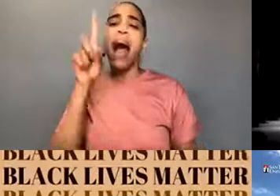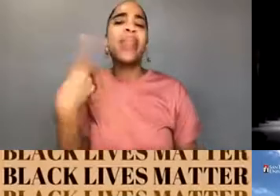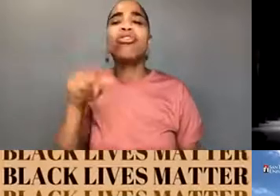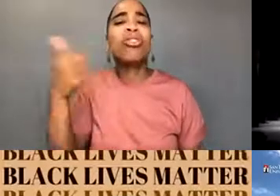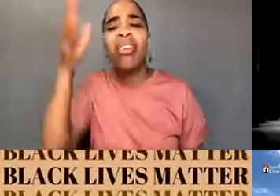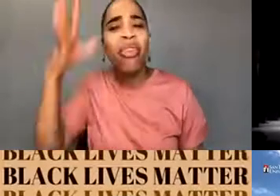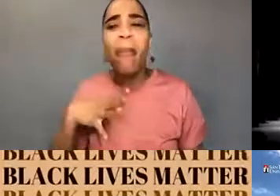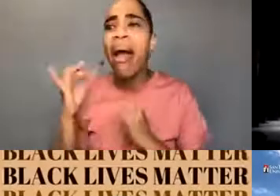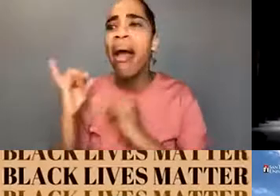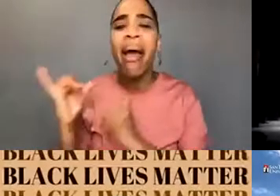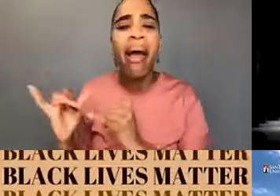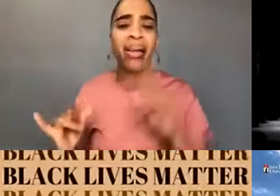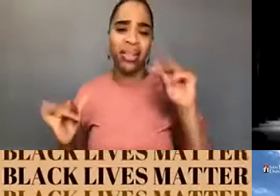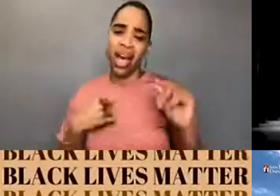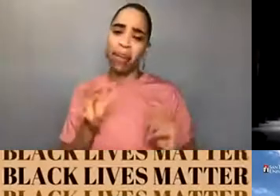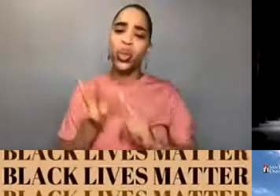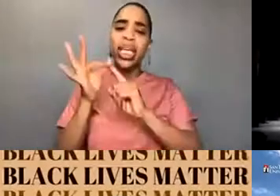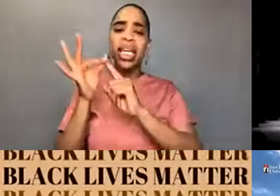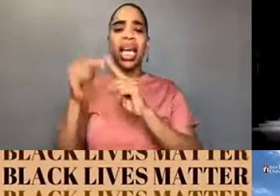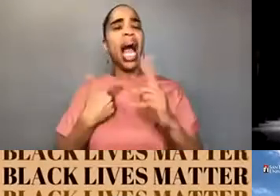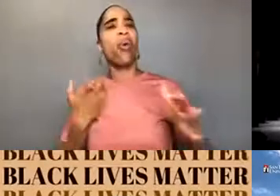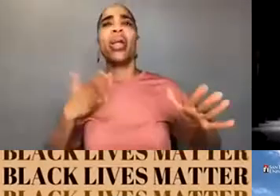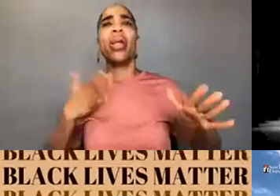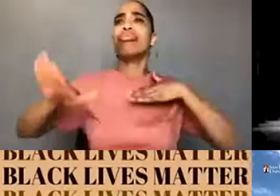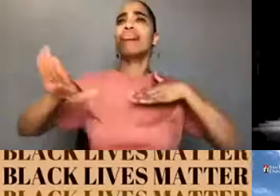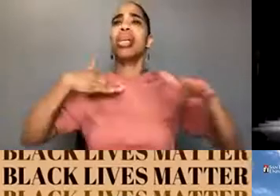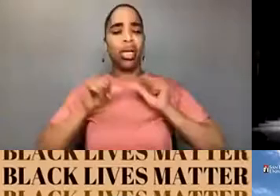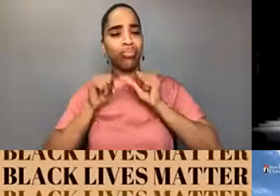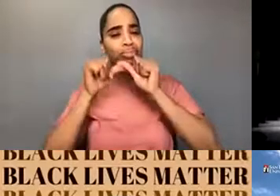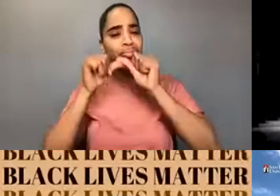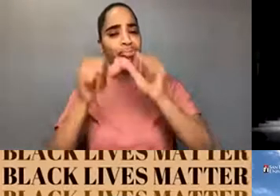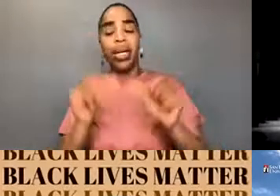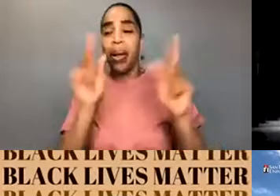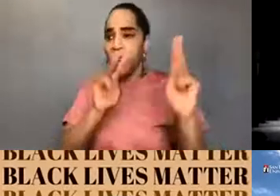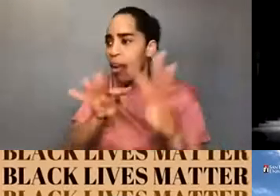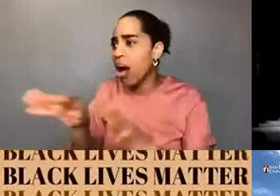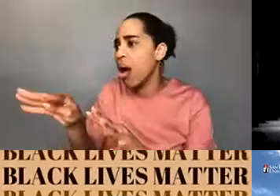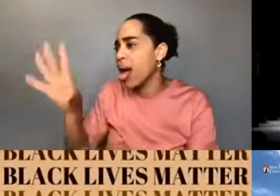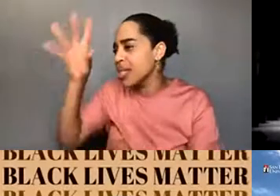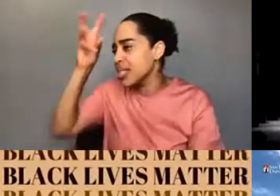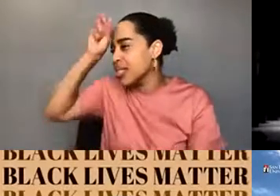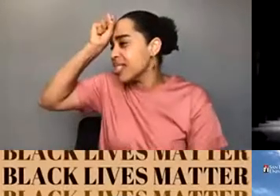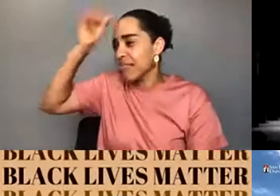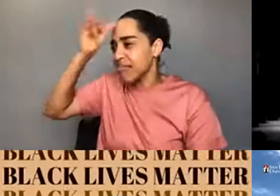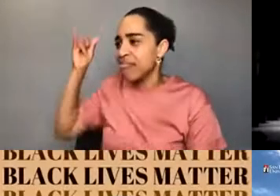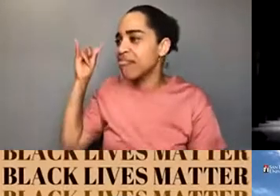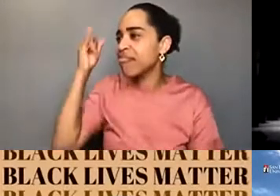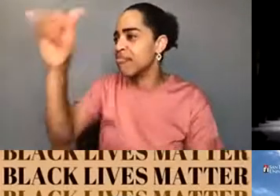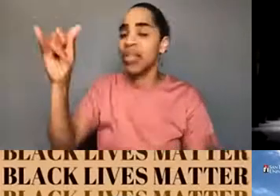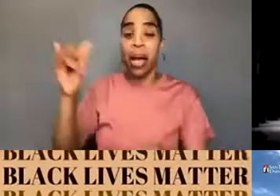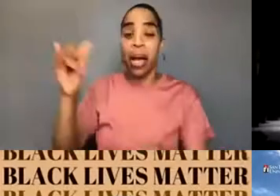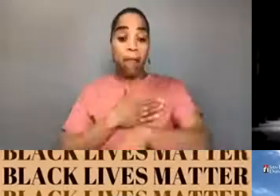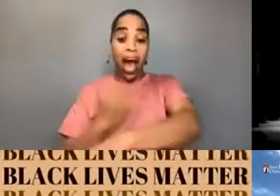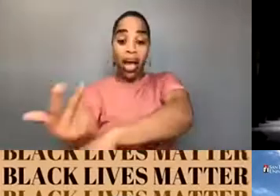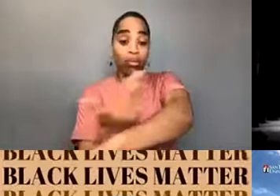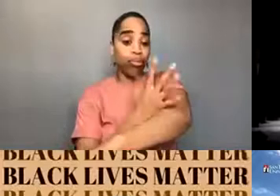man. I want to walk for centuries and leave my footprints in the sand for the world to see. And I want to be cremated into